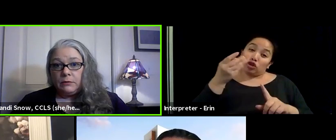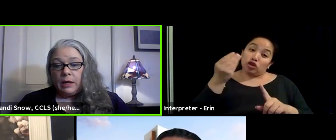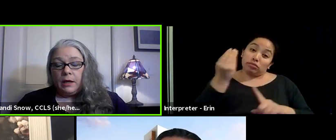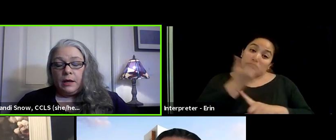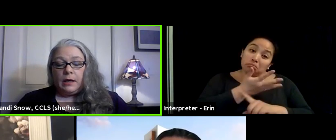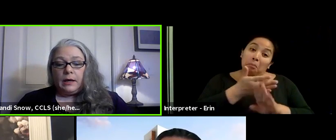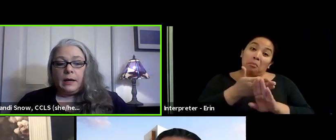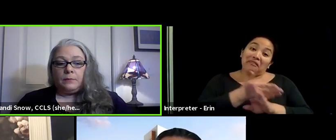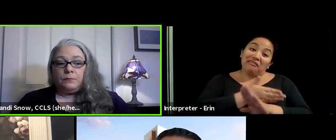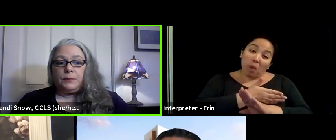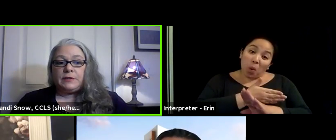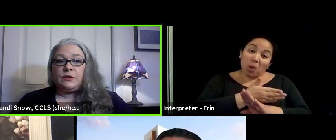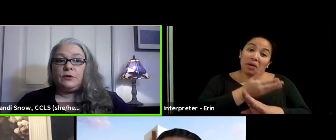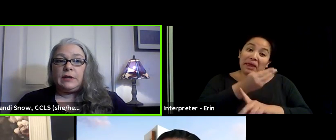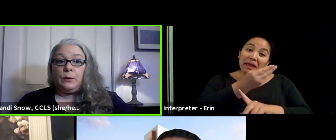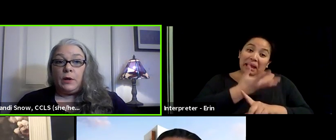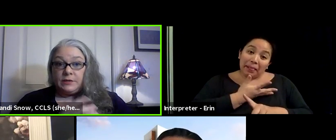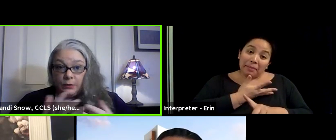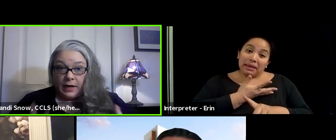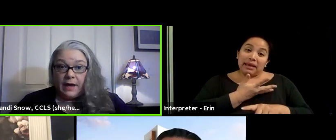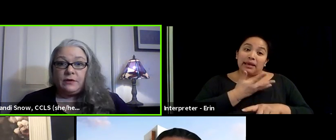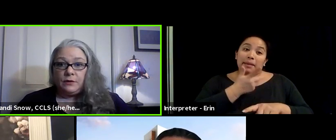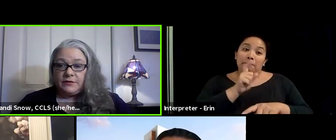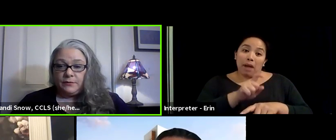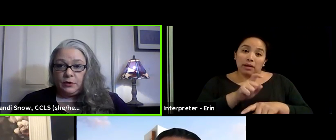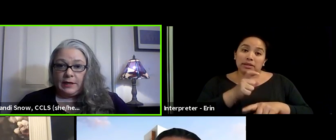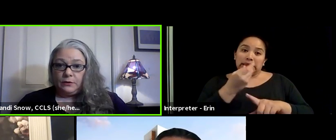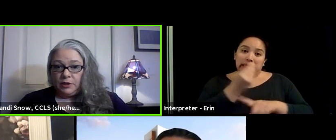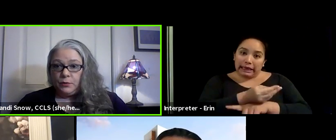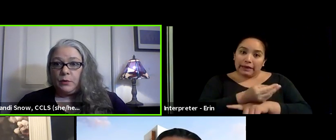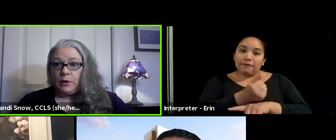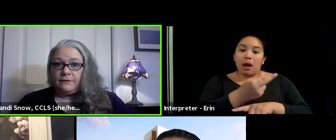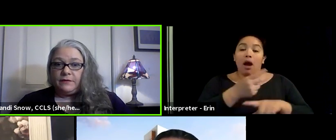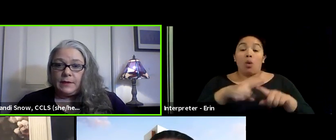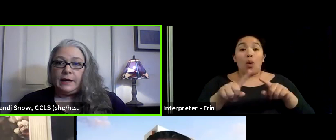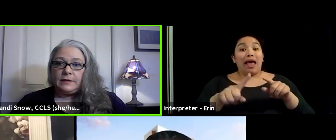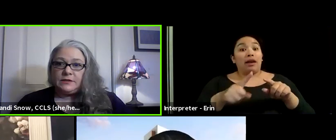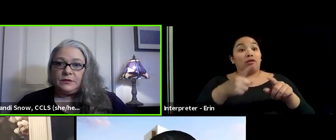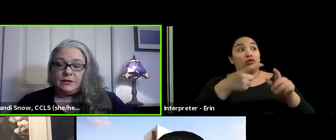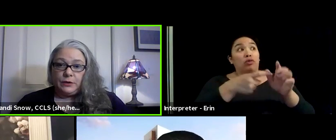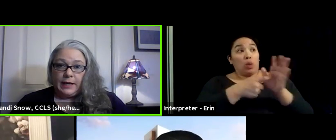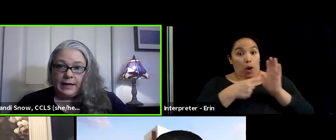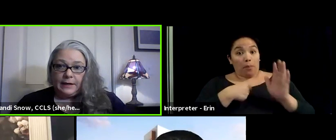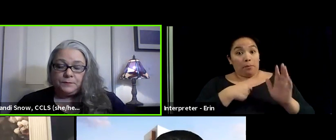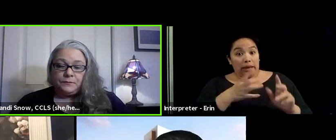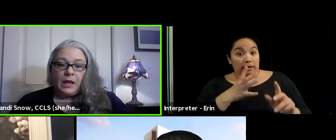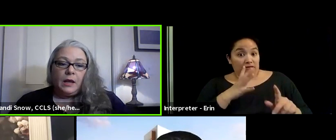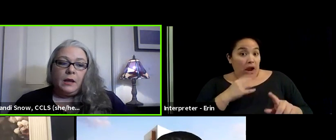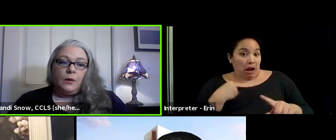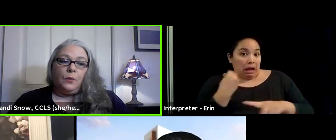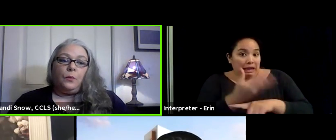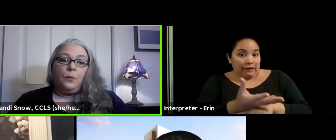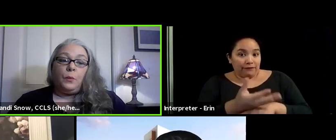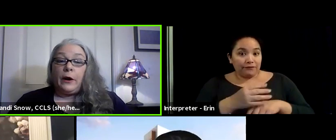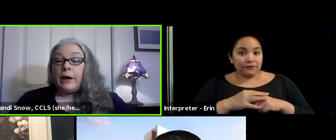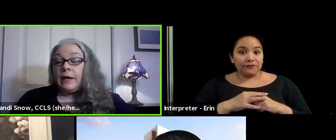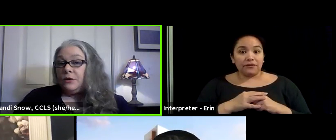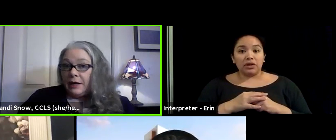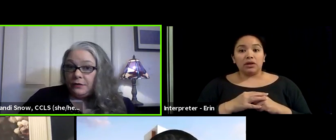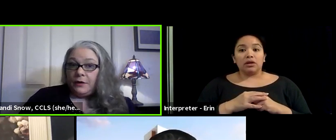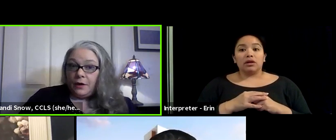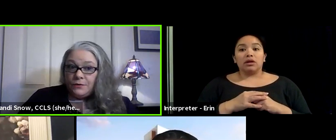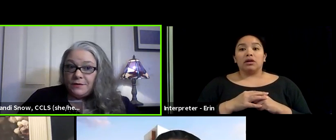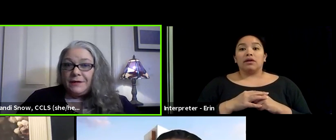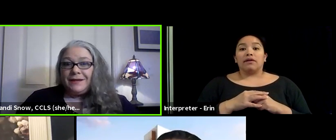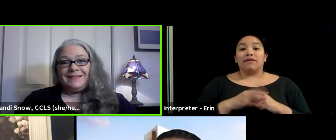landlord. But certainly once you have a notice from your landlord, you would want to give them that as soon as you can. Where can